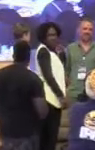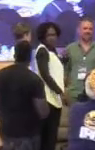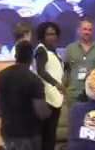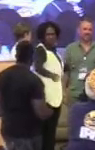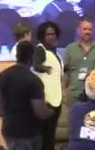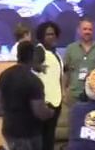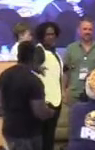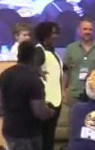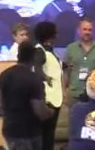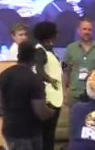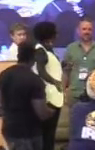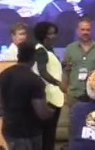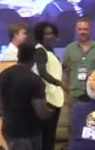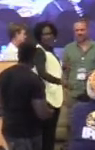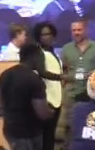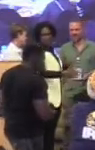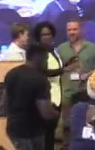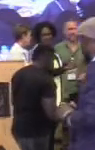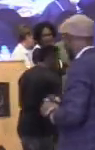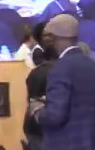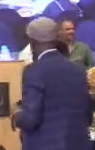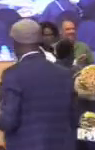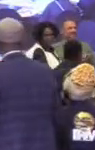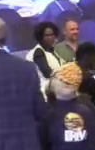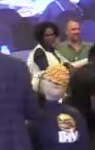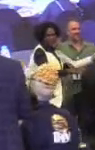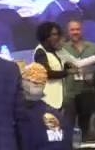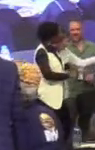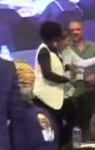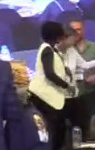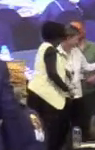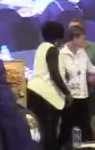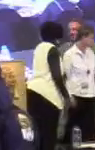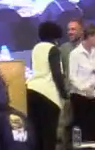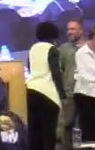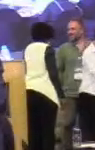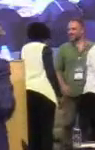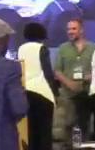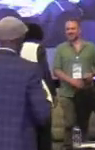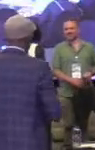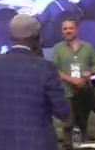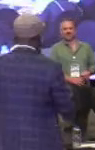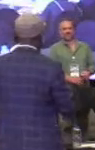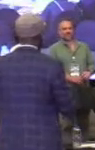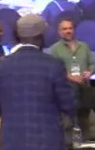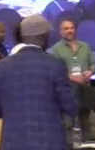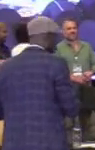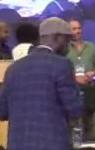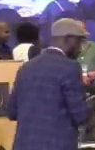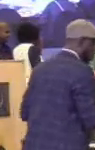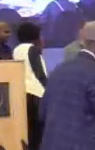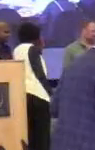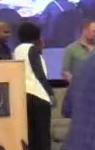Okay, then our photographers, please do the choreography for the group photo.